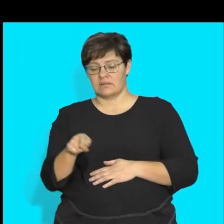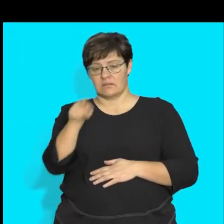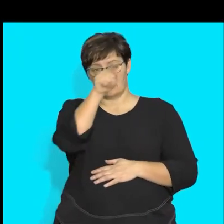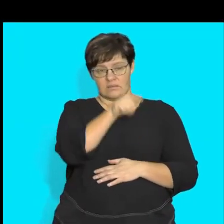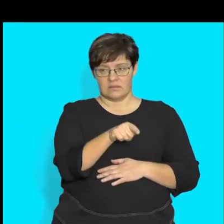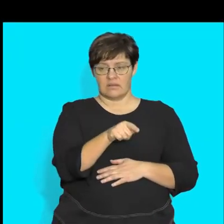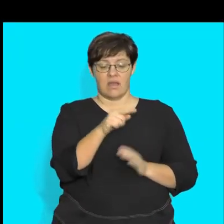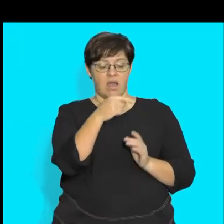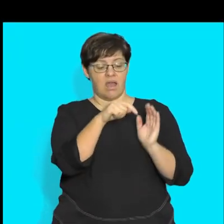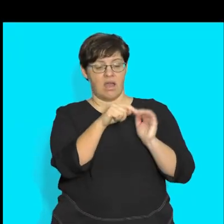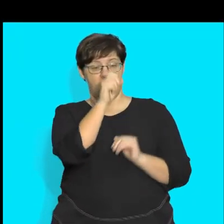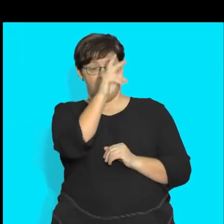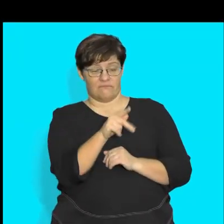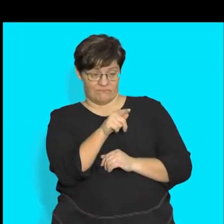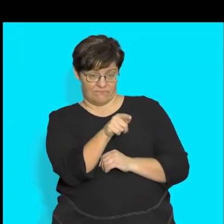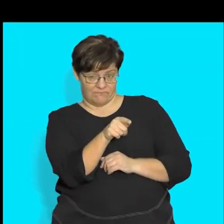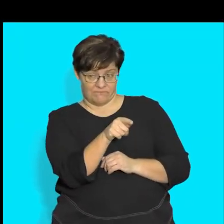multiplying x by, that half,